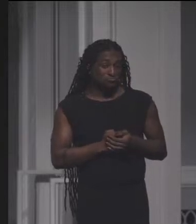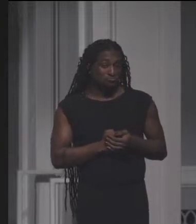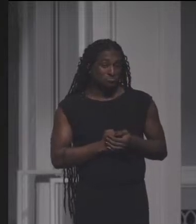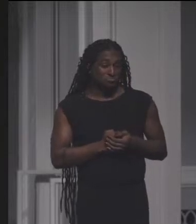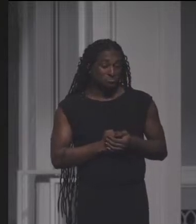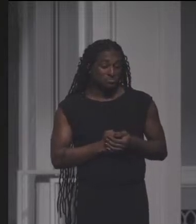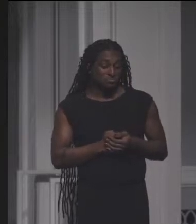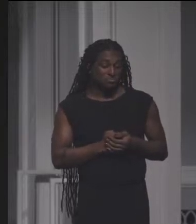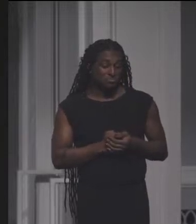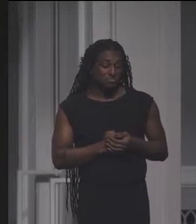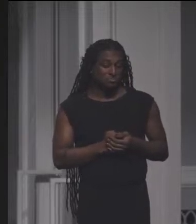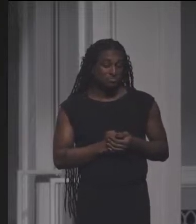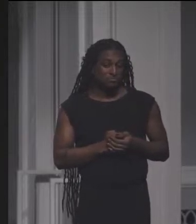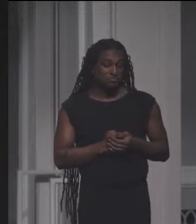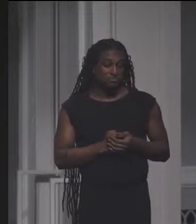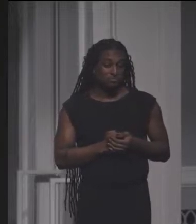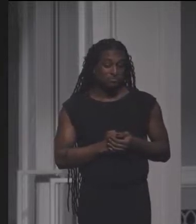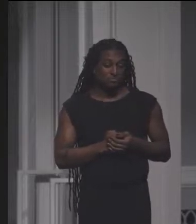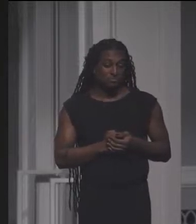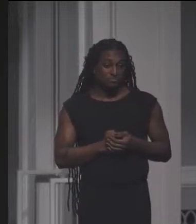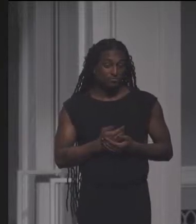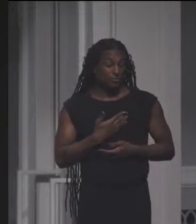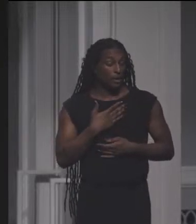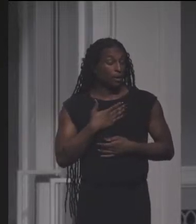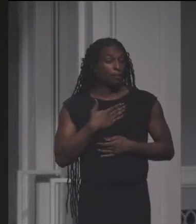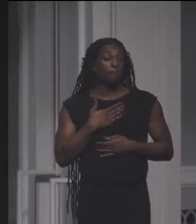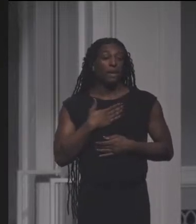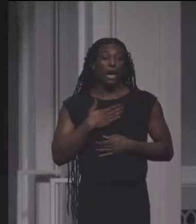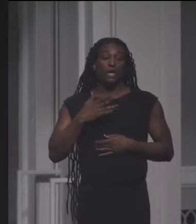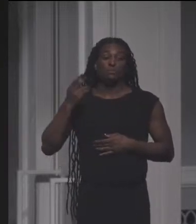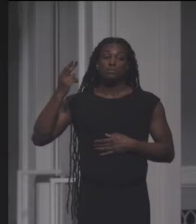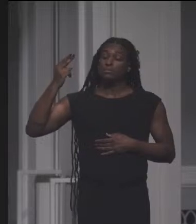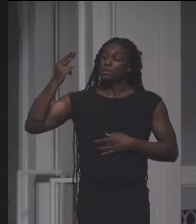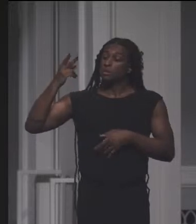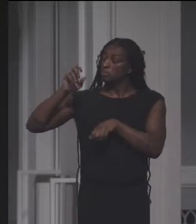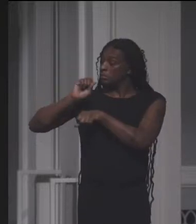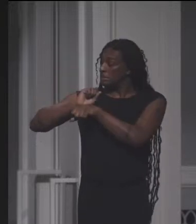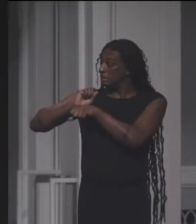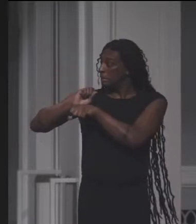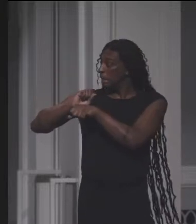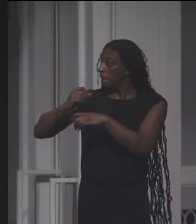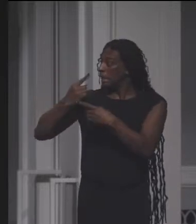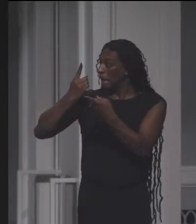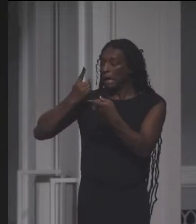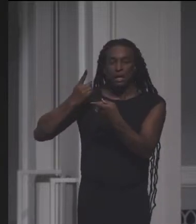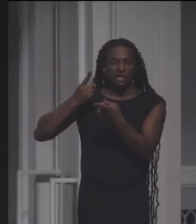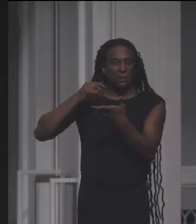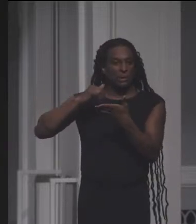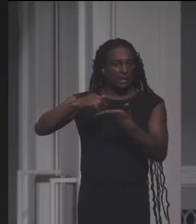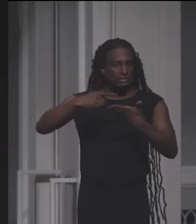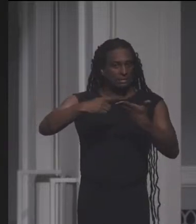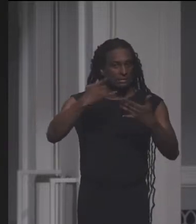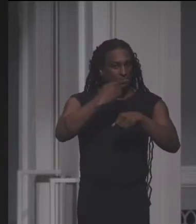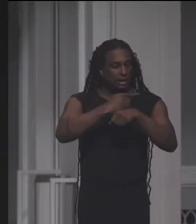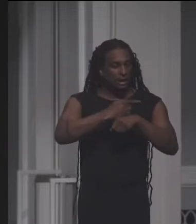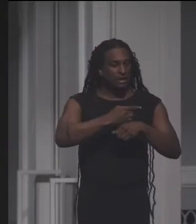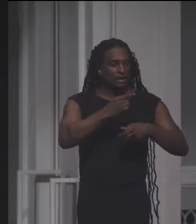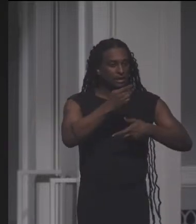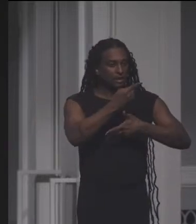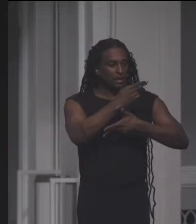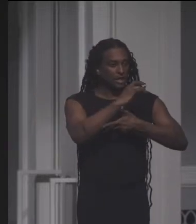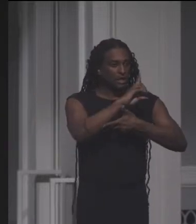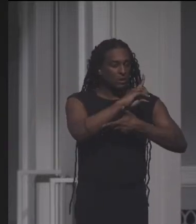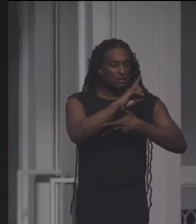in my certainly historical works, and that's what we're talking about tonight, so in Hild, Spear, and